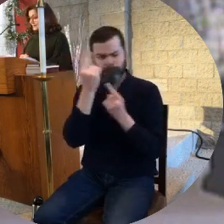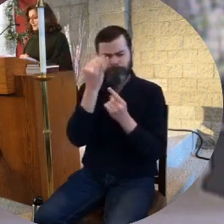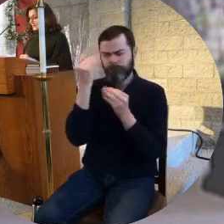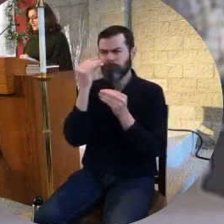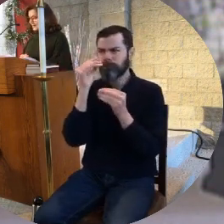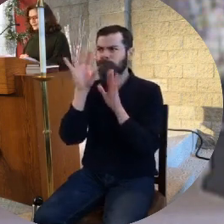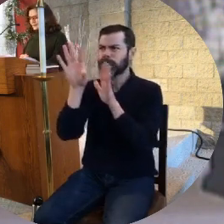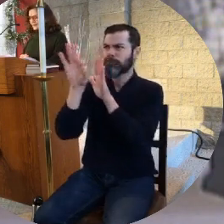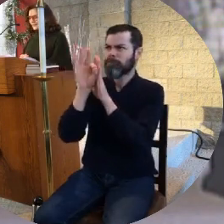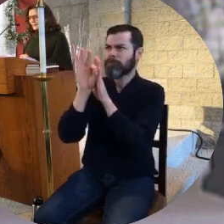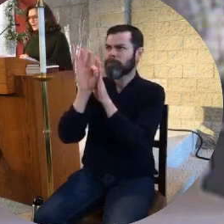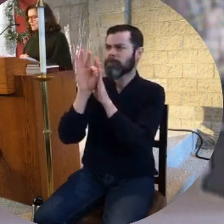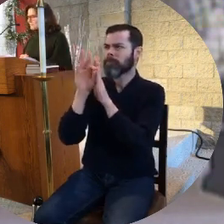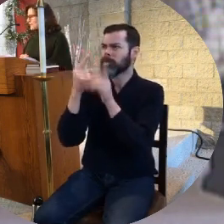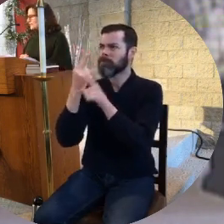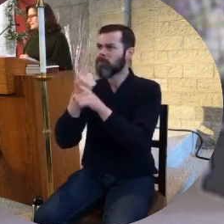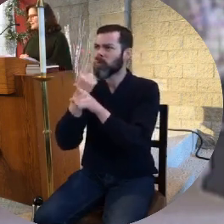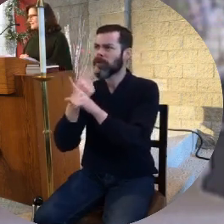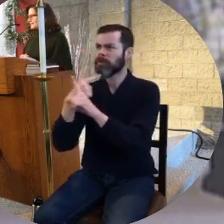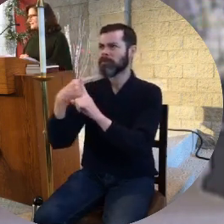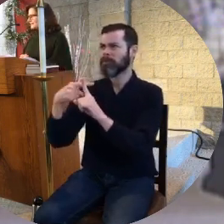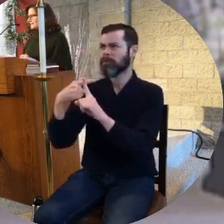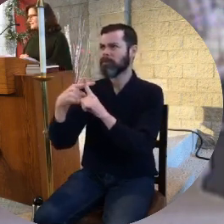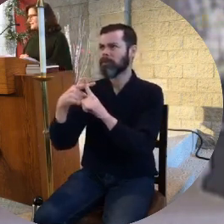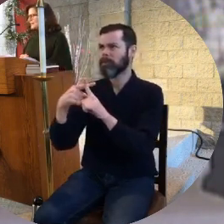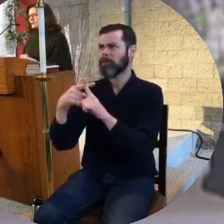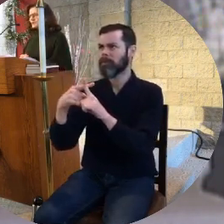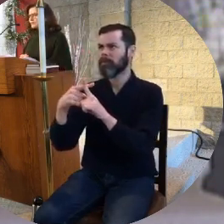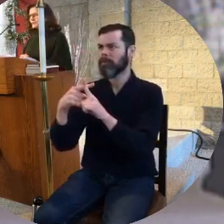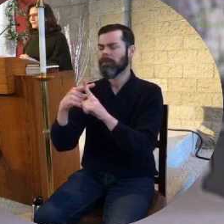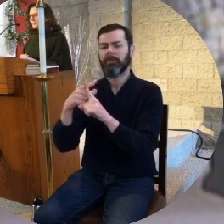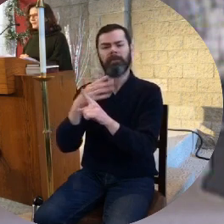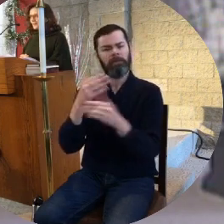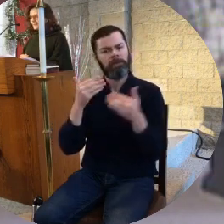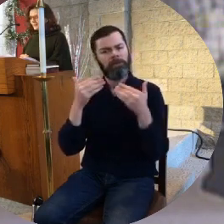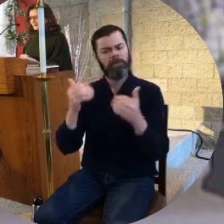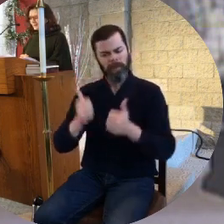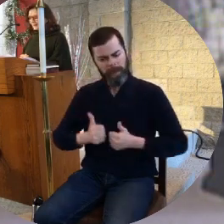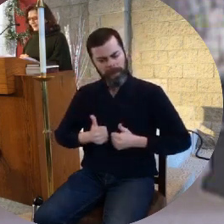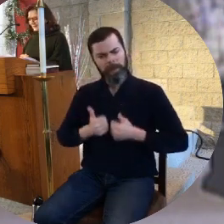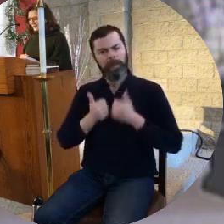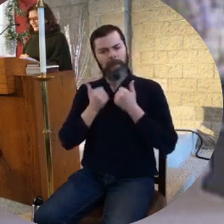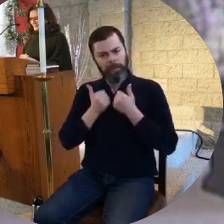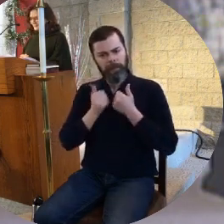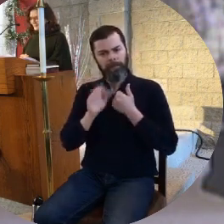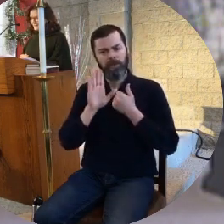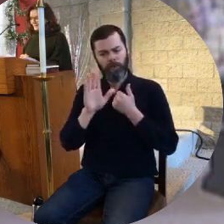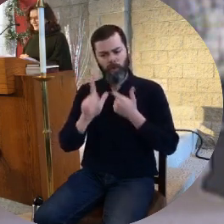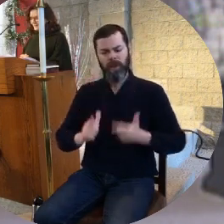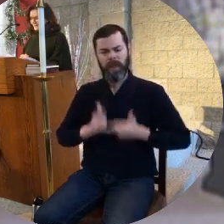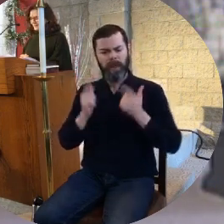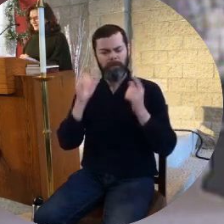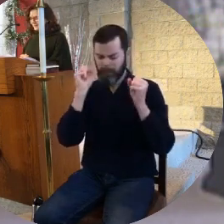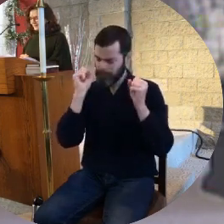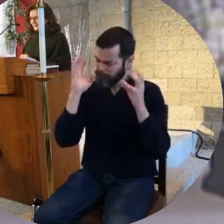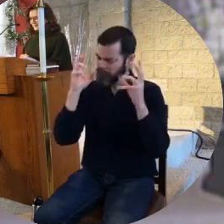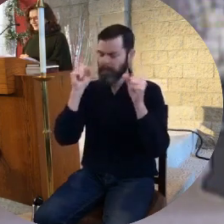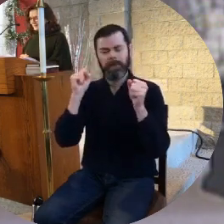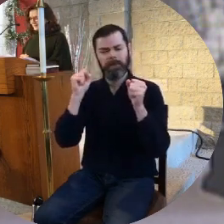And live your amazing, extraordinary life.